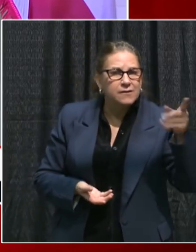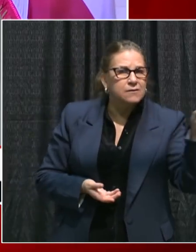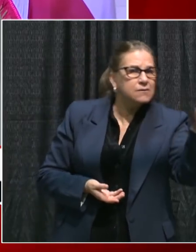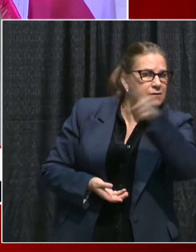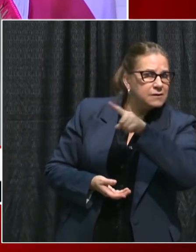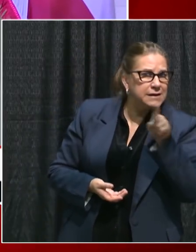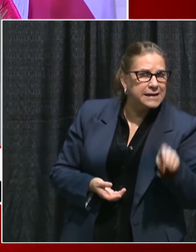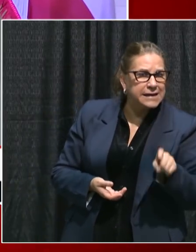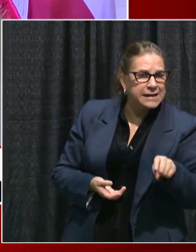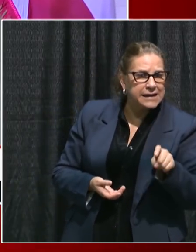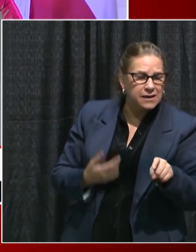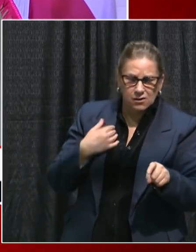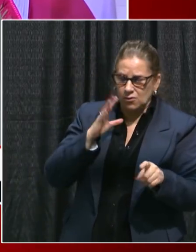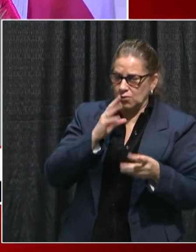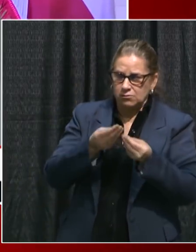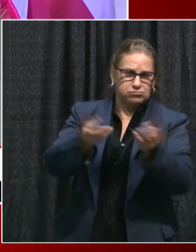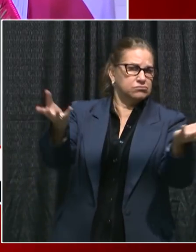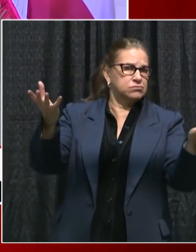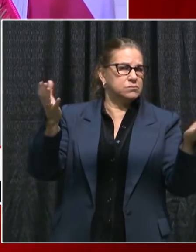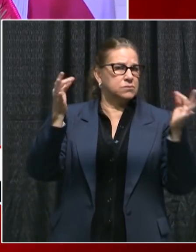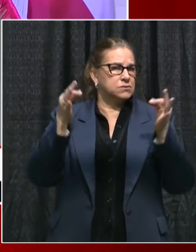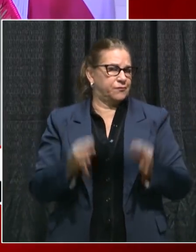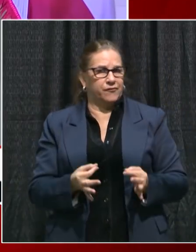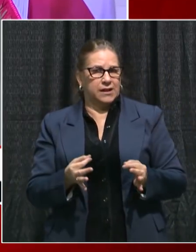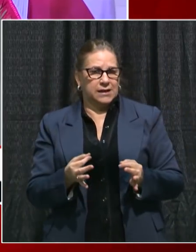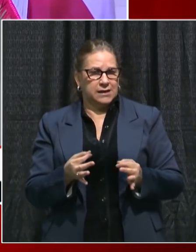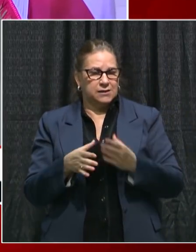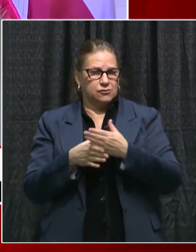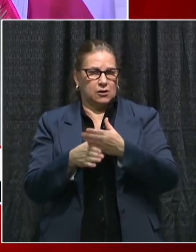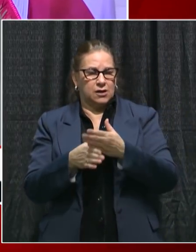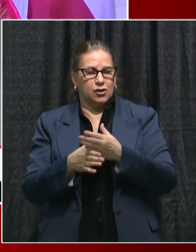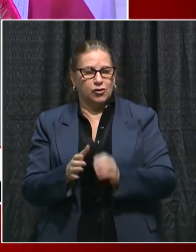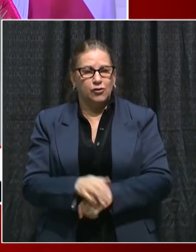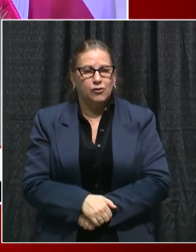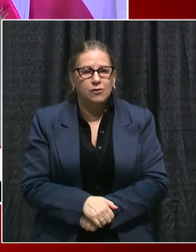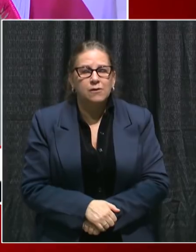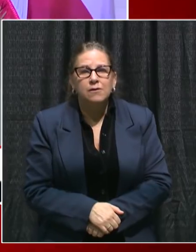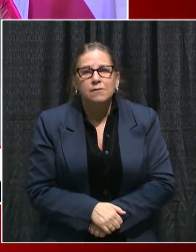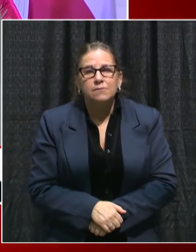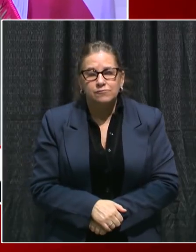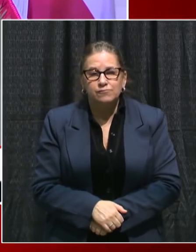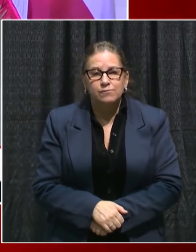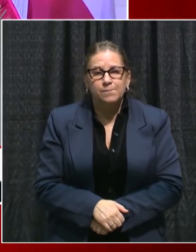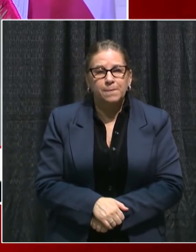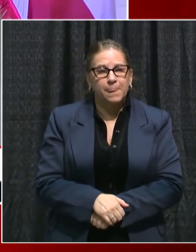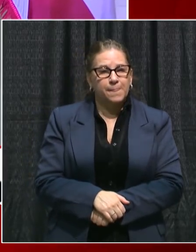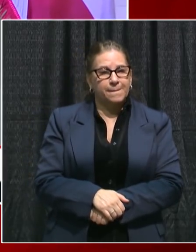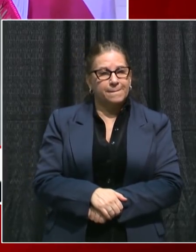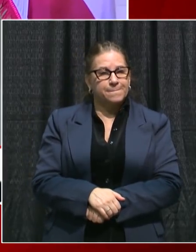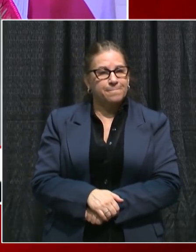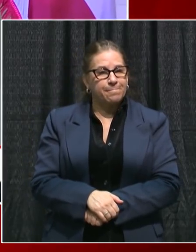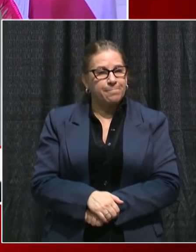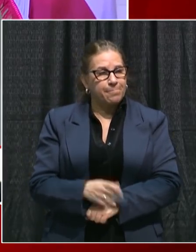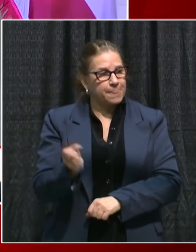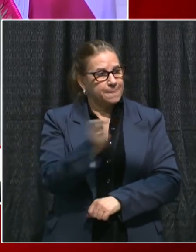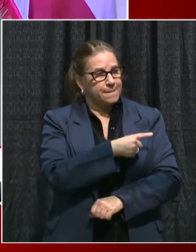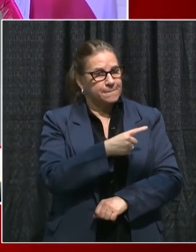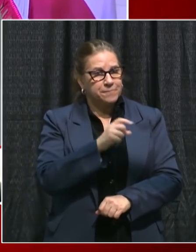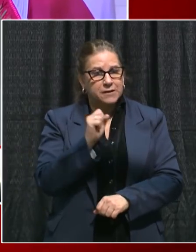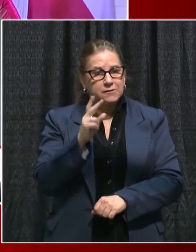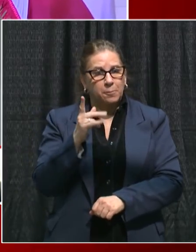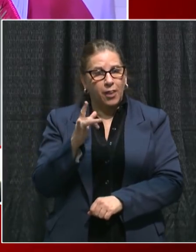know specifically, though, if it's the PPE equipment from Turkey or not? No, it goes into our general supply that we have, that